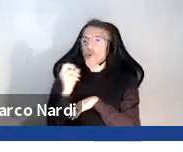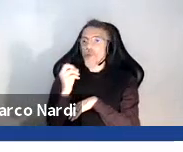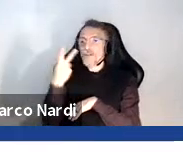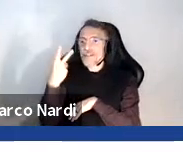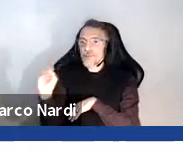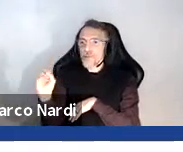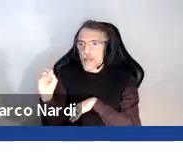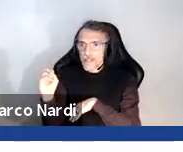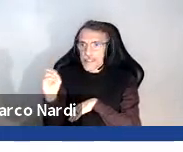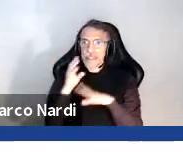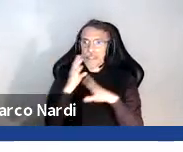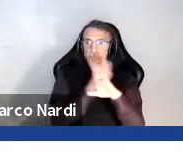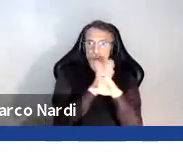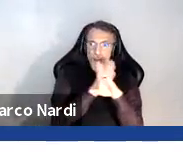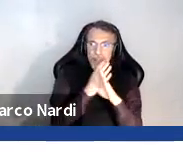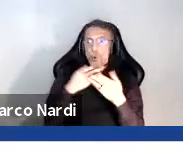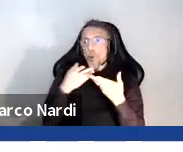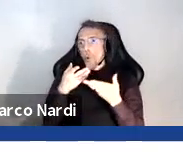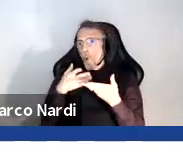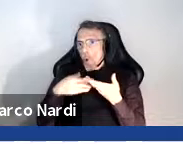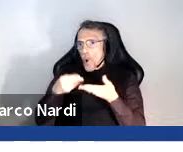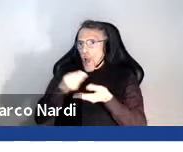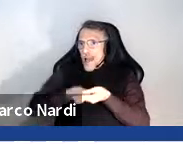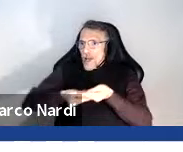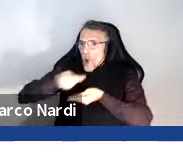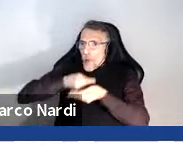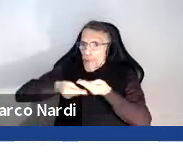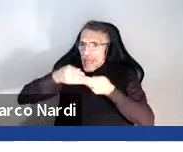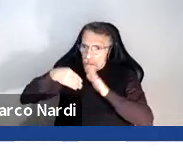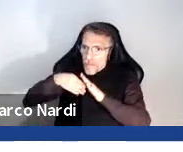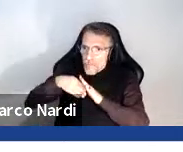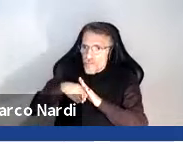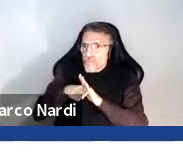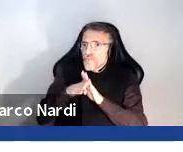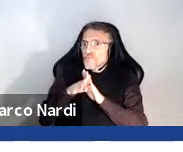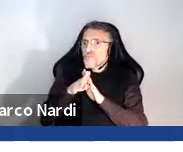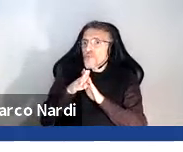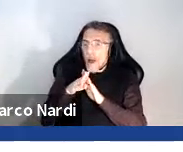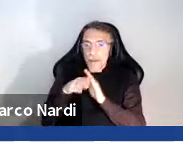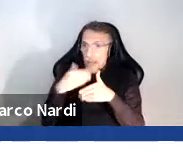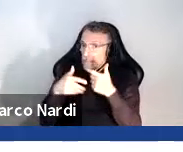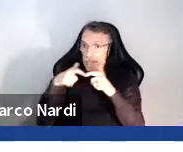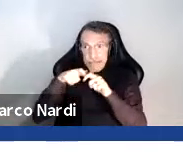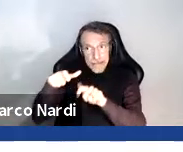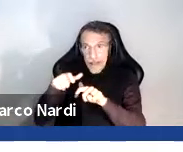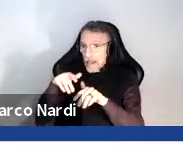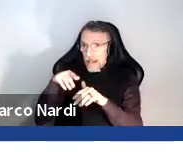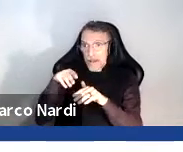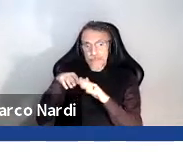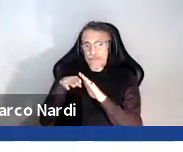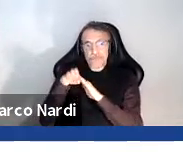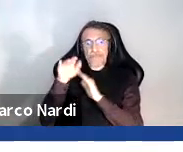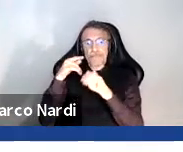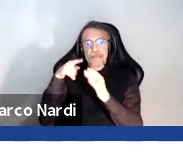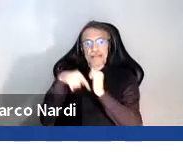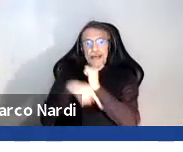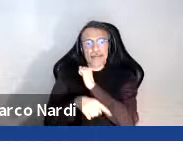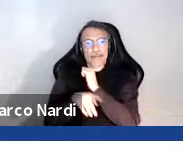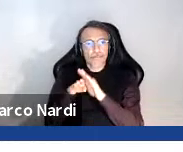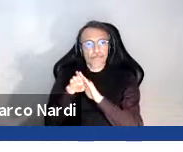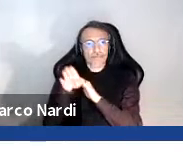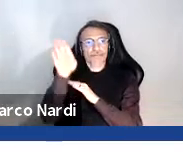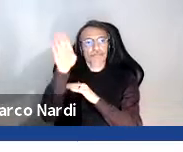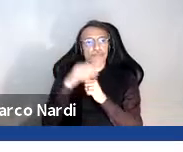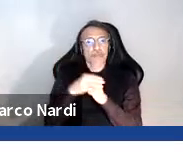sector of emerging economies. But the main problem is also here, if you will. This is the global